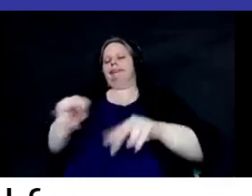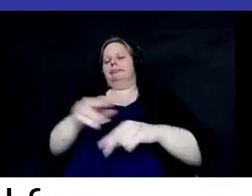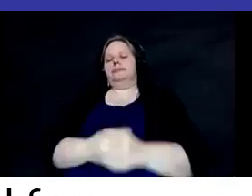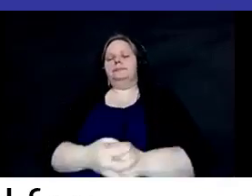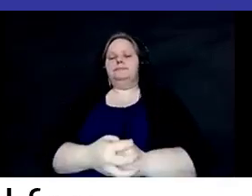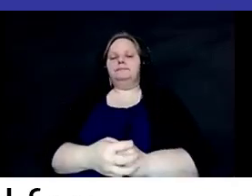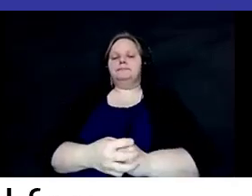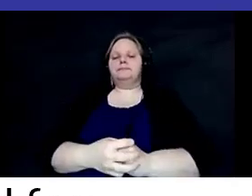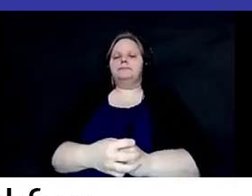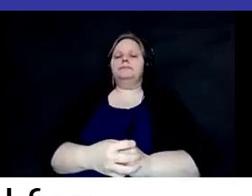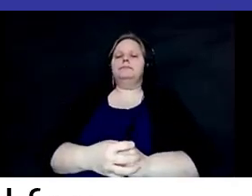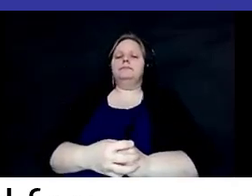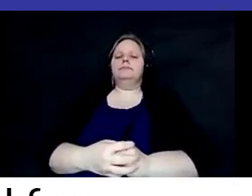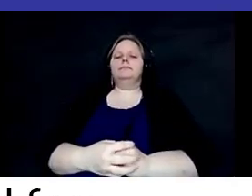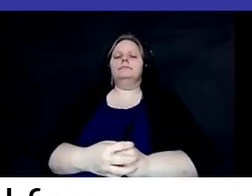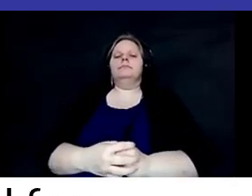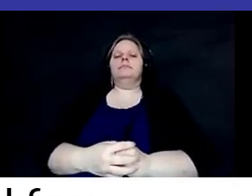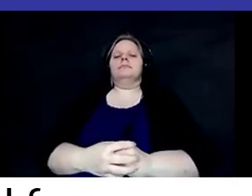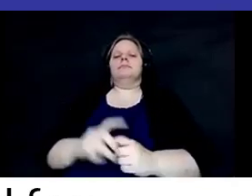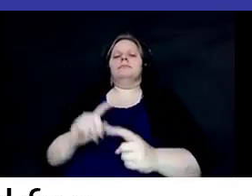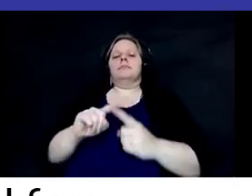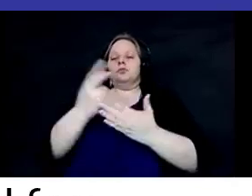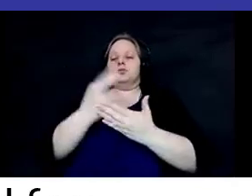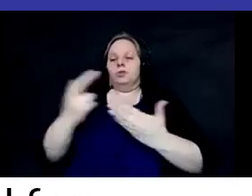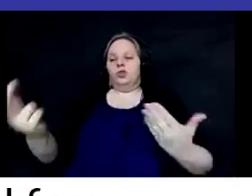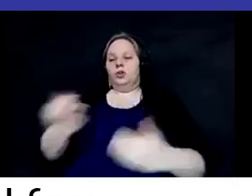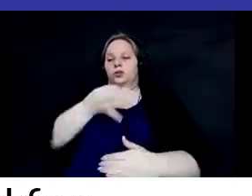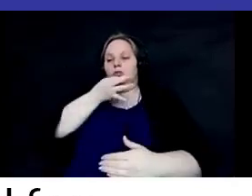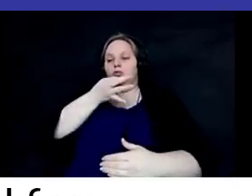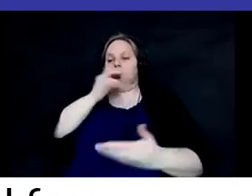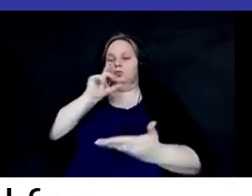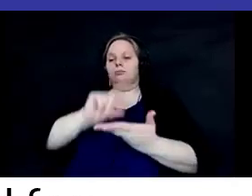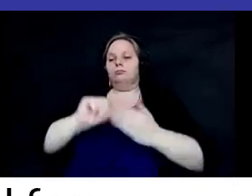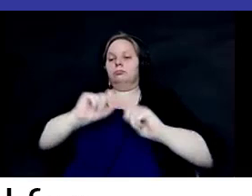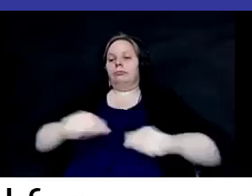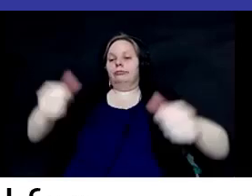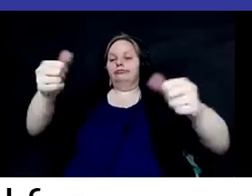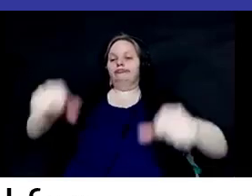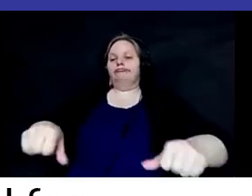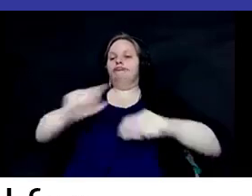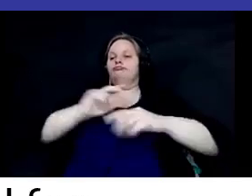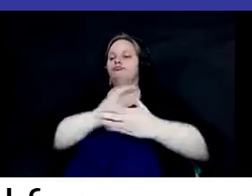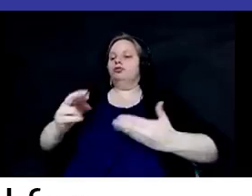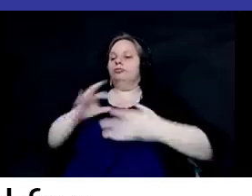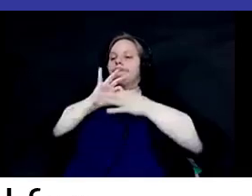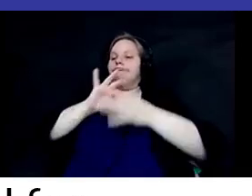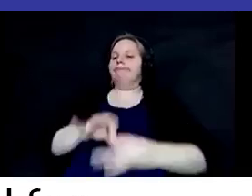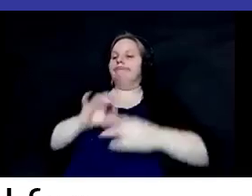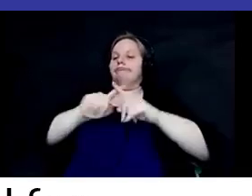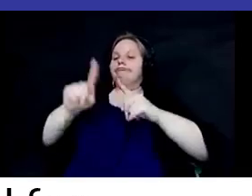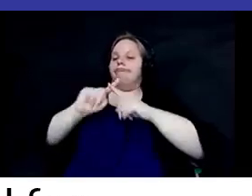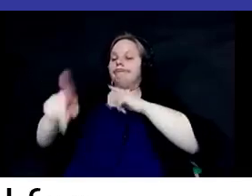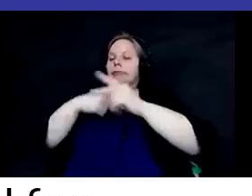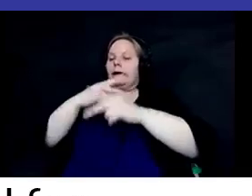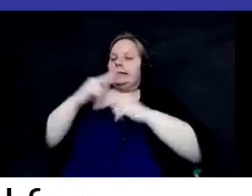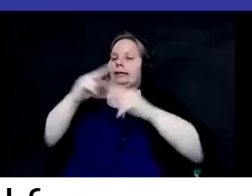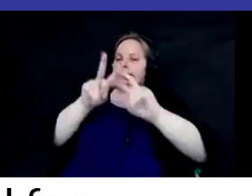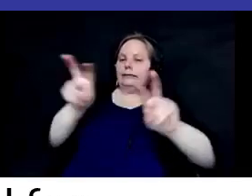set of resources. We are about to publish some resources on types of assessments and strategies and